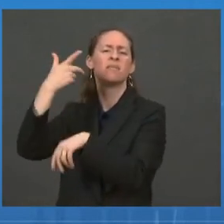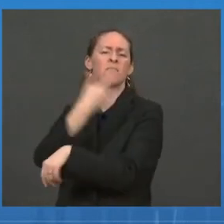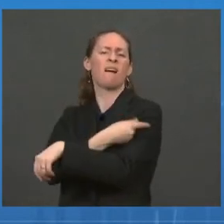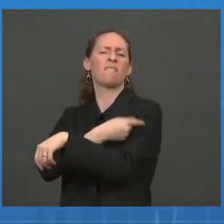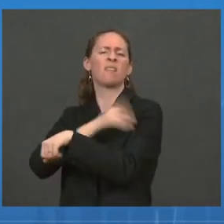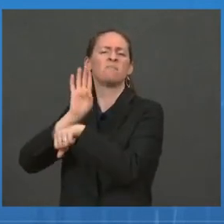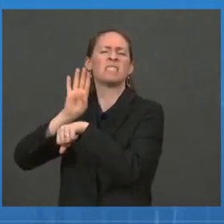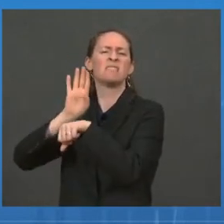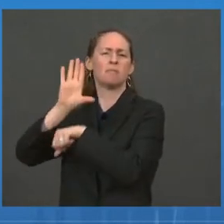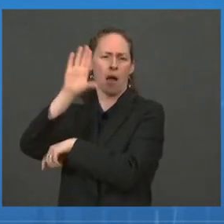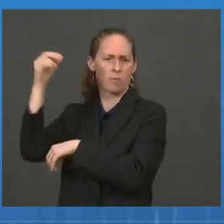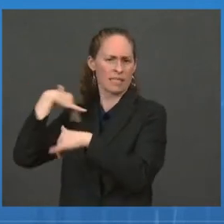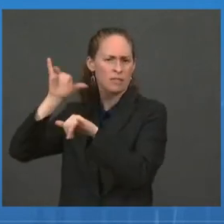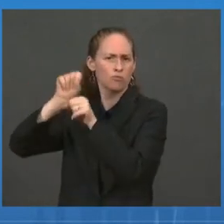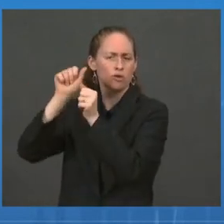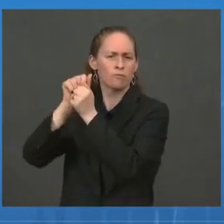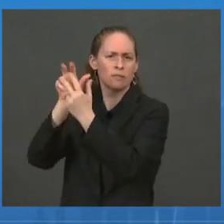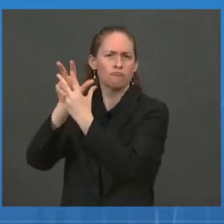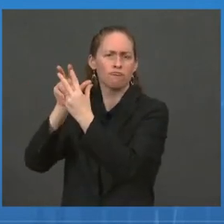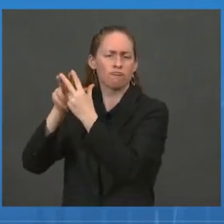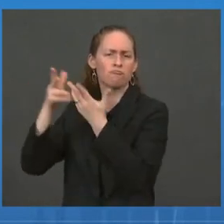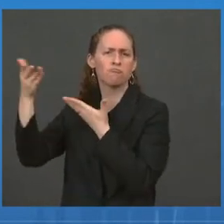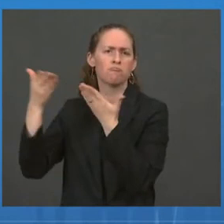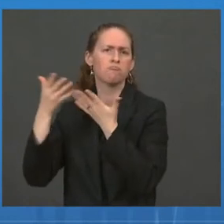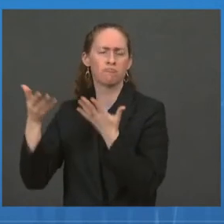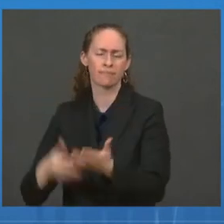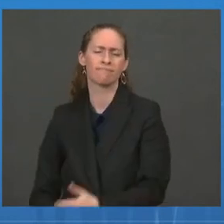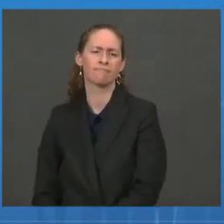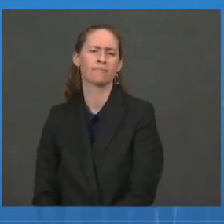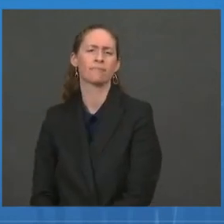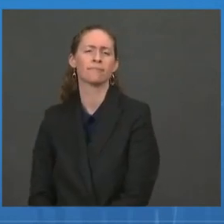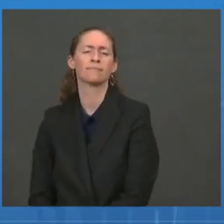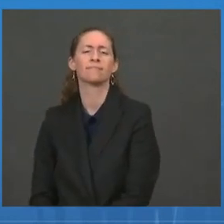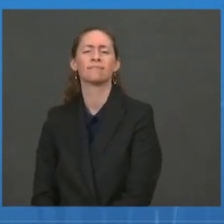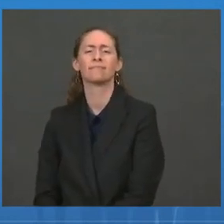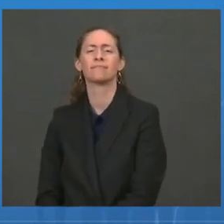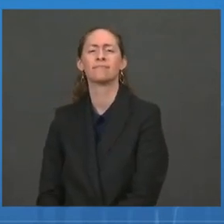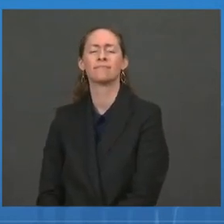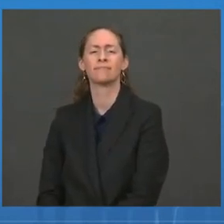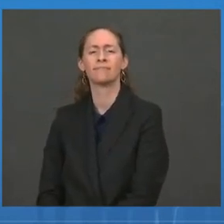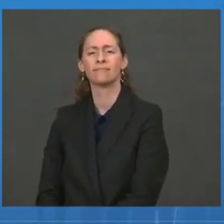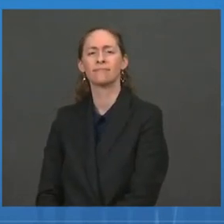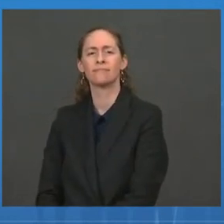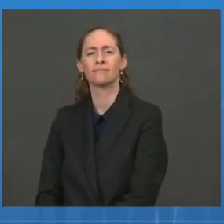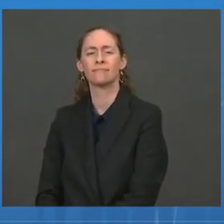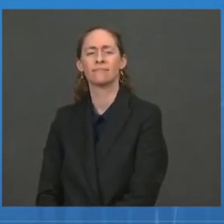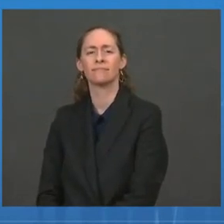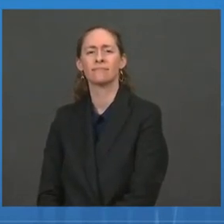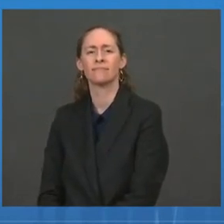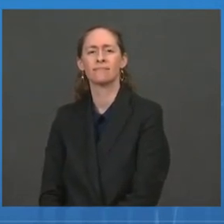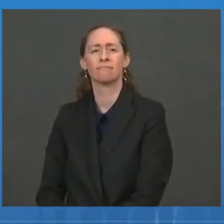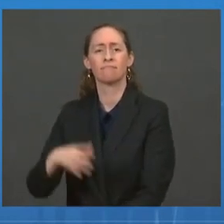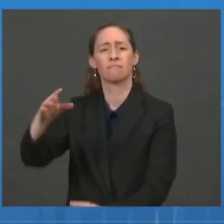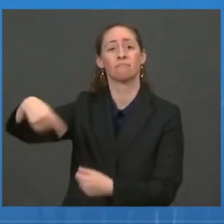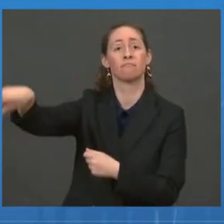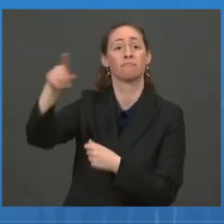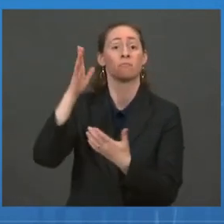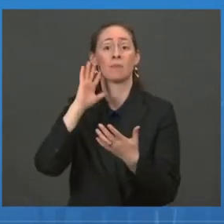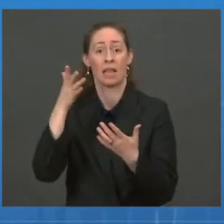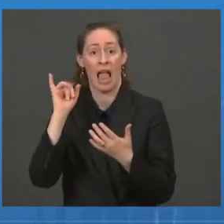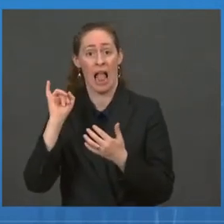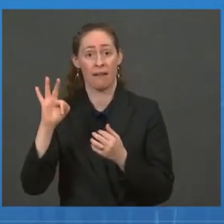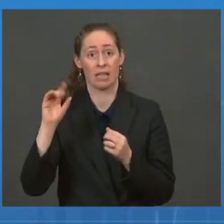would take a few months to prototype and manufacture a modified vaccine or booster and that does include your